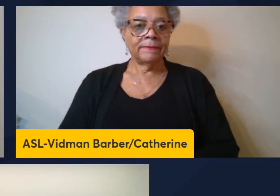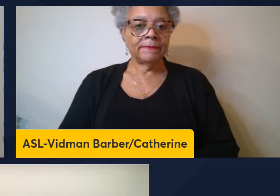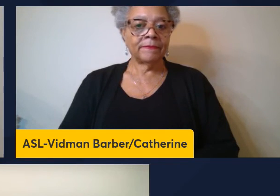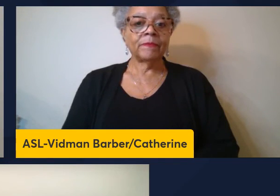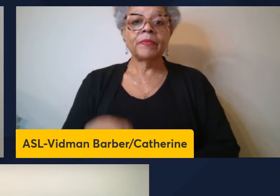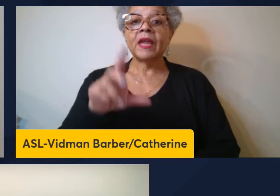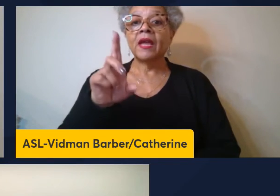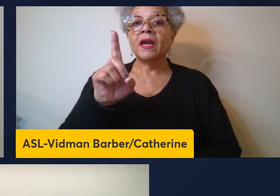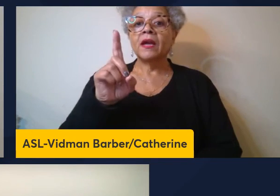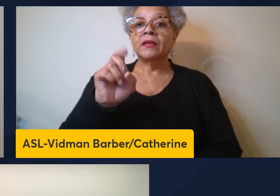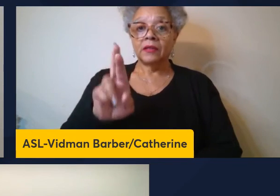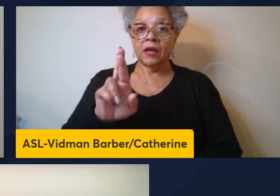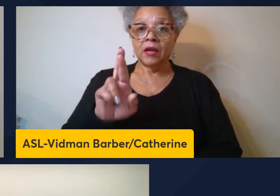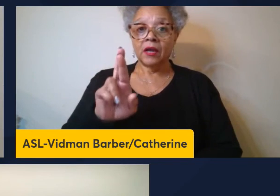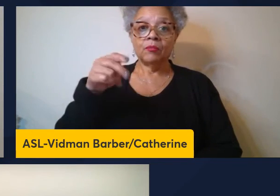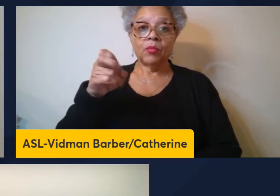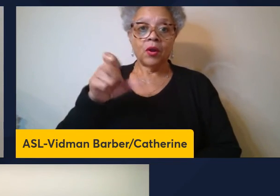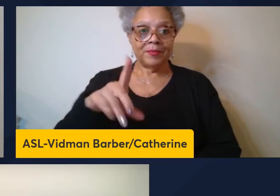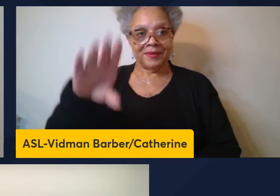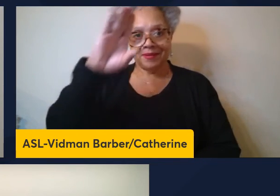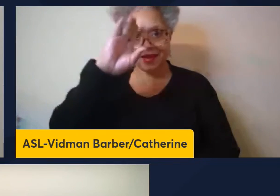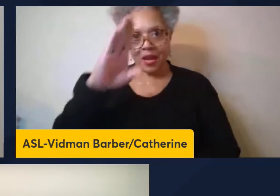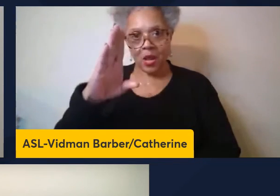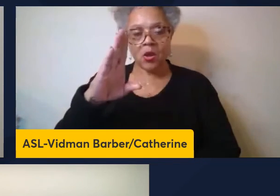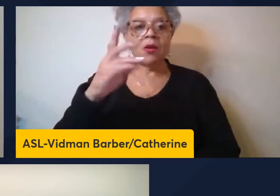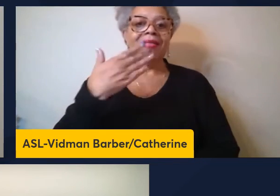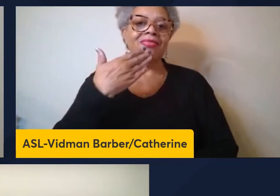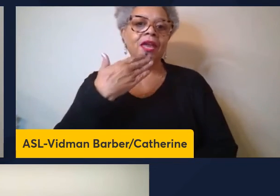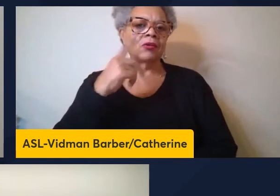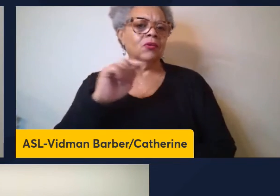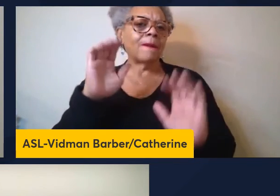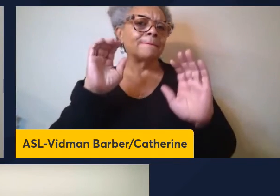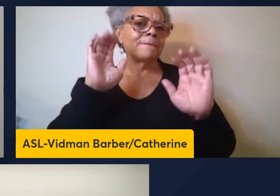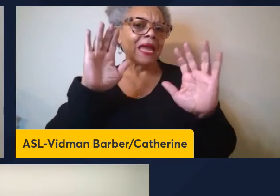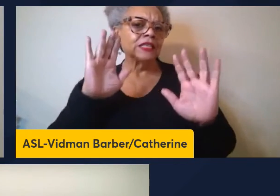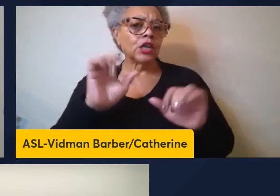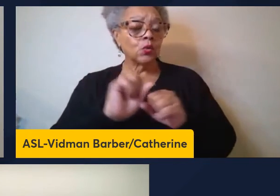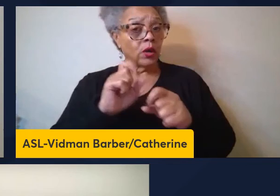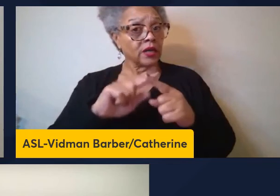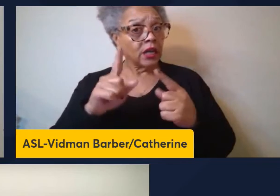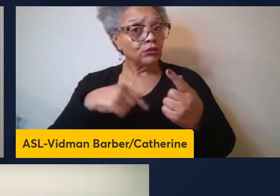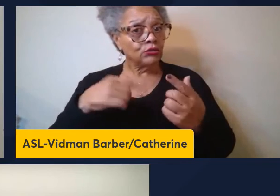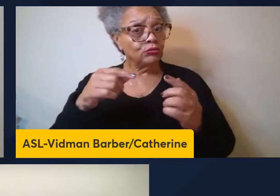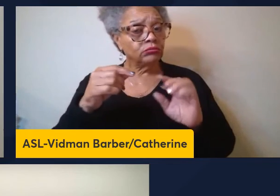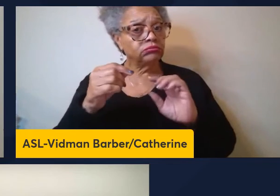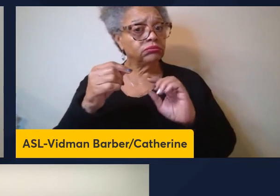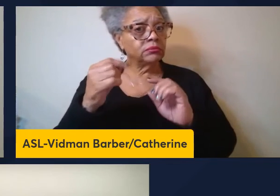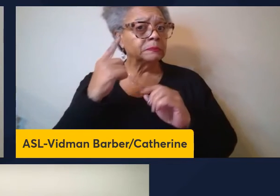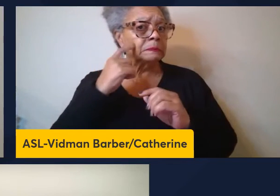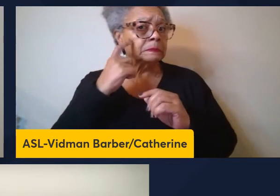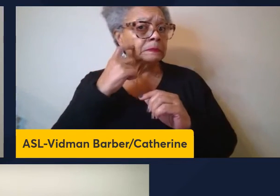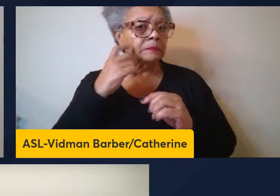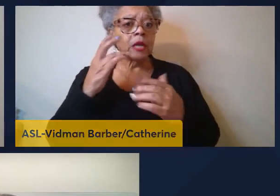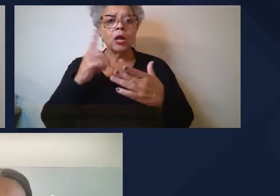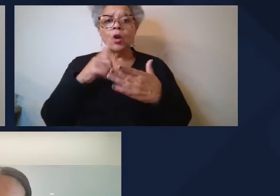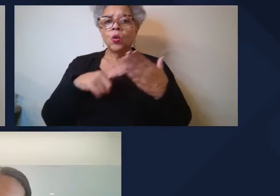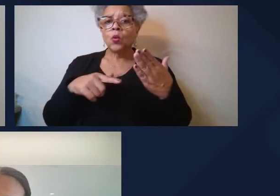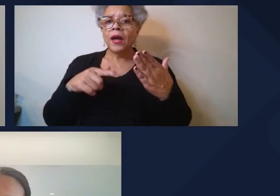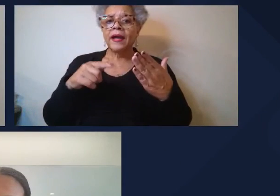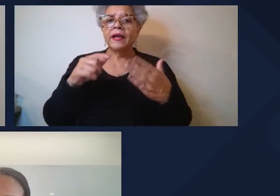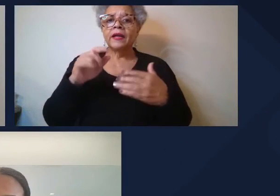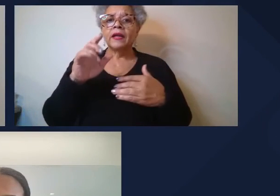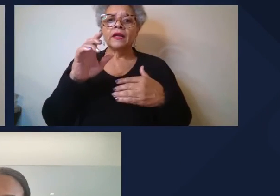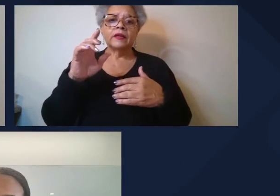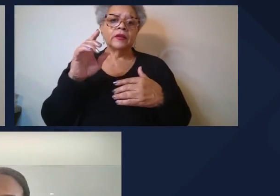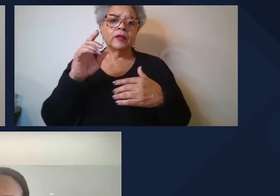Dr. Palmer says, Hi, Dr. Awu. Thank you. Amazing work. Could you speculate on the reason individuals not infected with LV